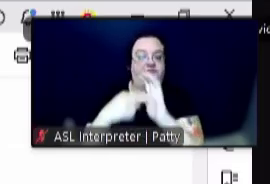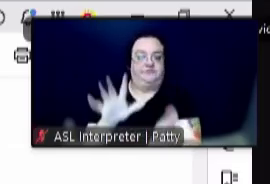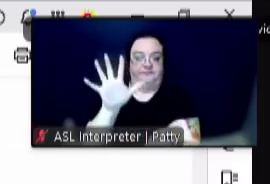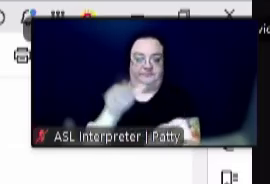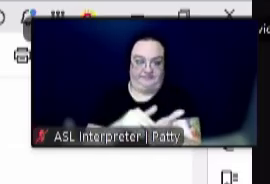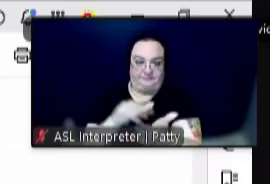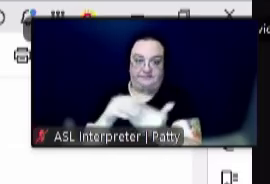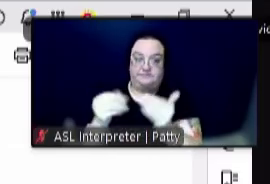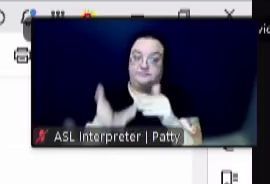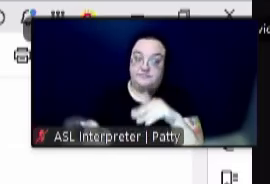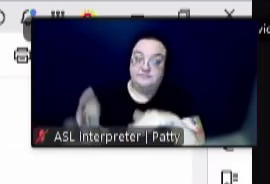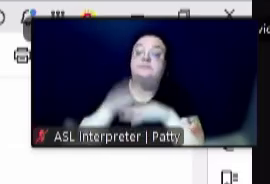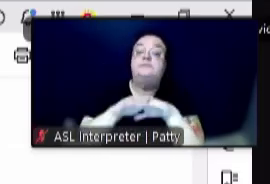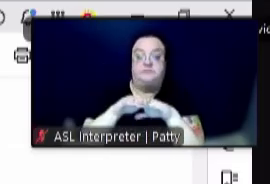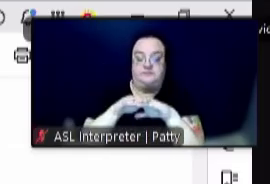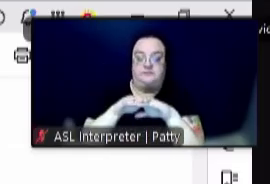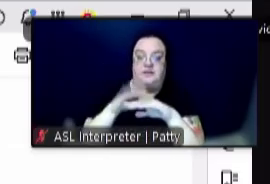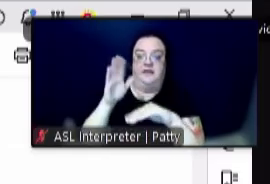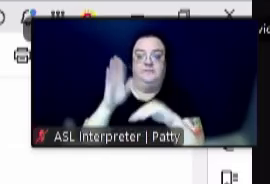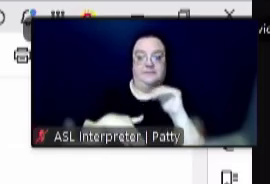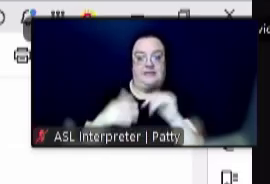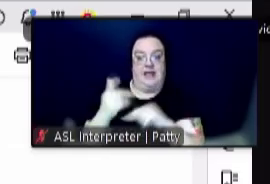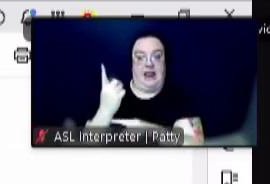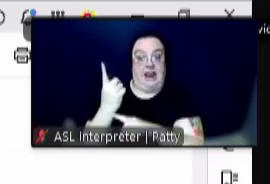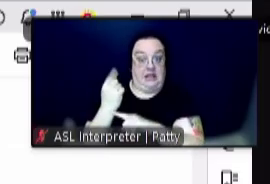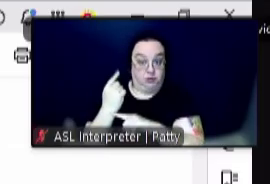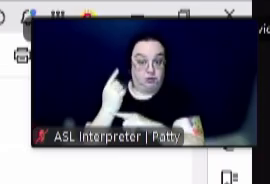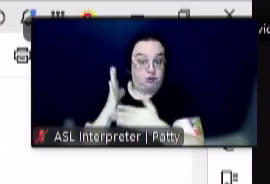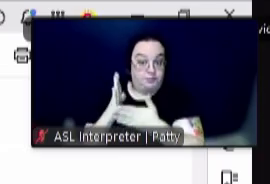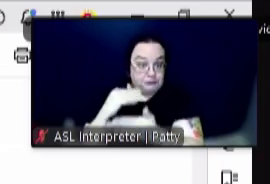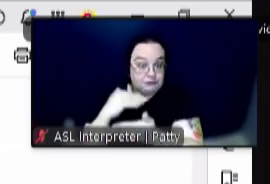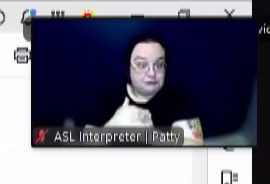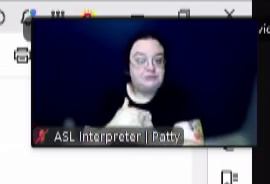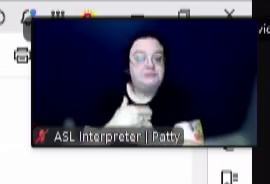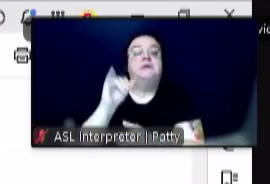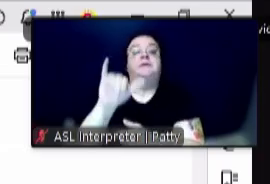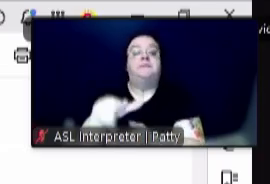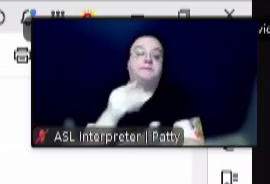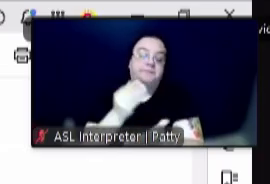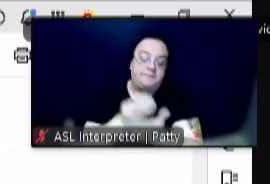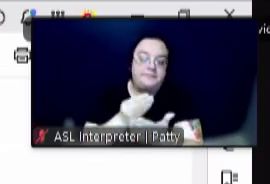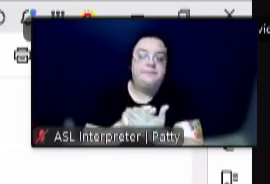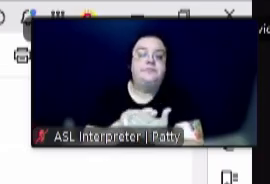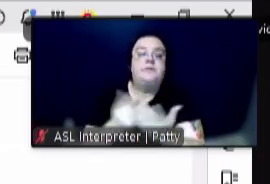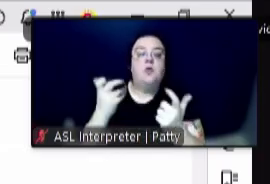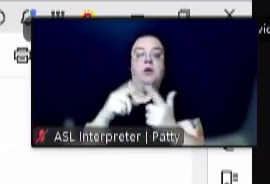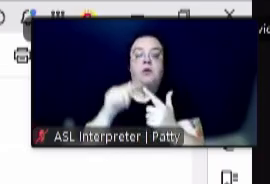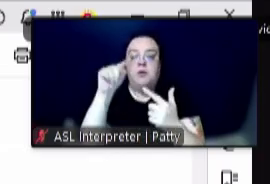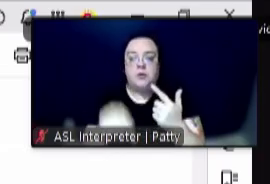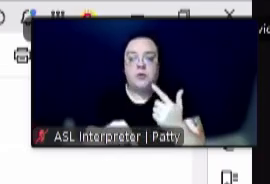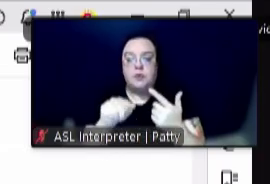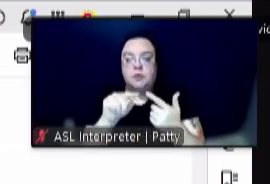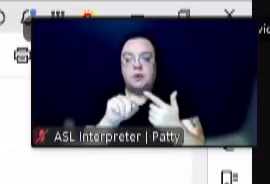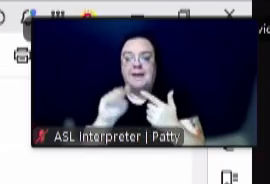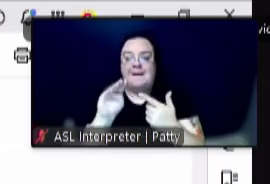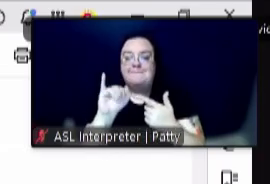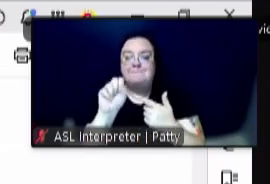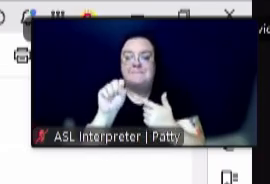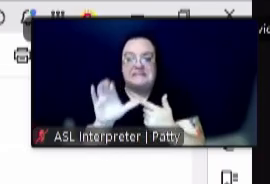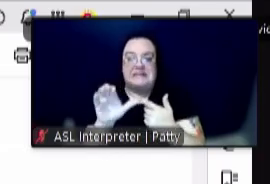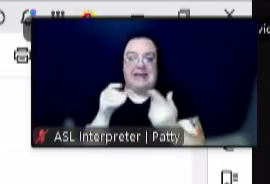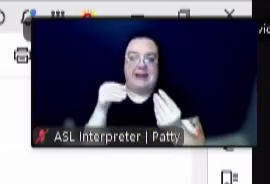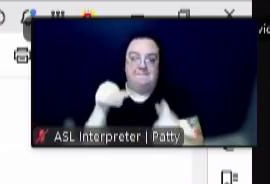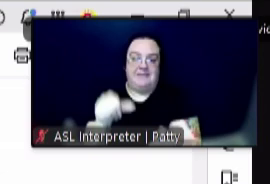$5,000 increase over last year's budget, that's that money. If I want to take you down to the miscellaneous expenditures underneath